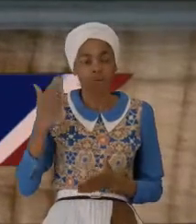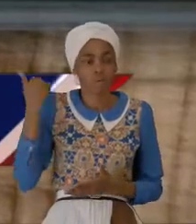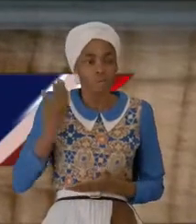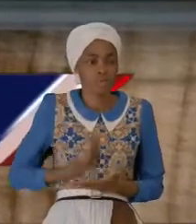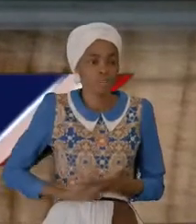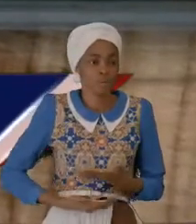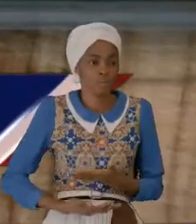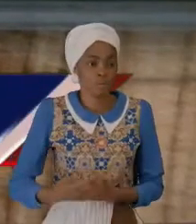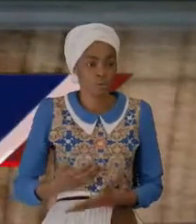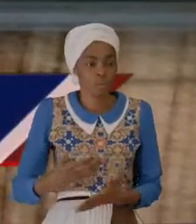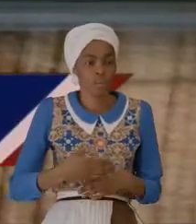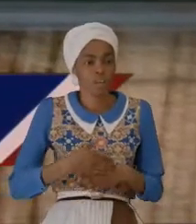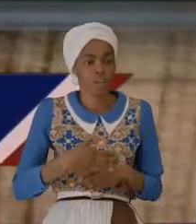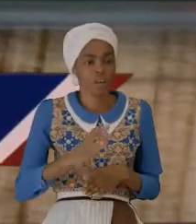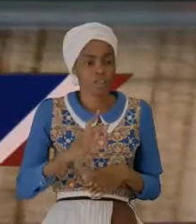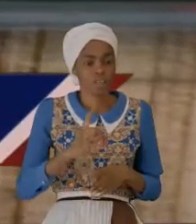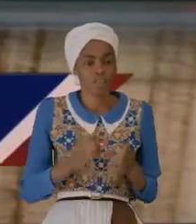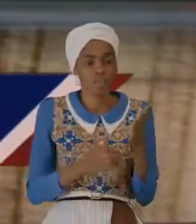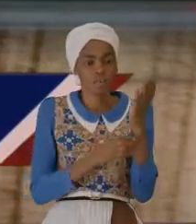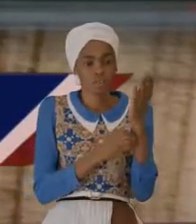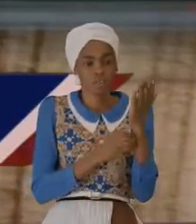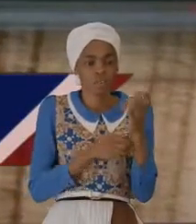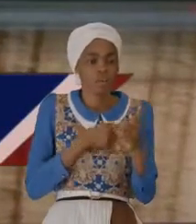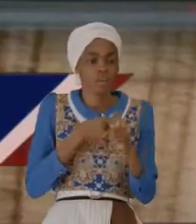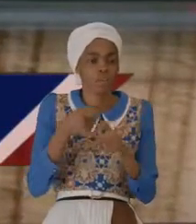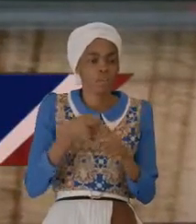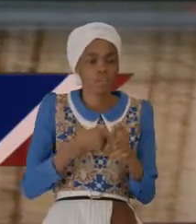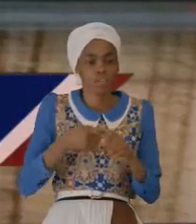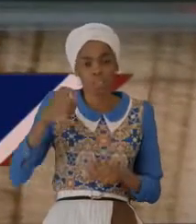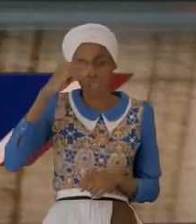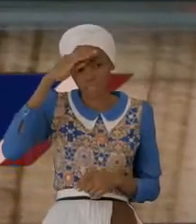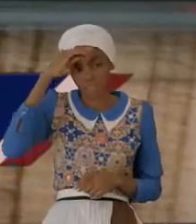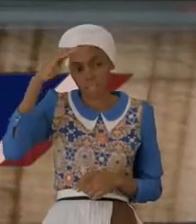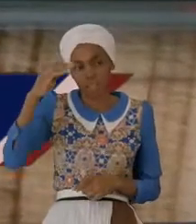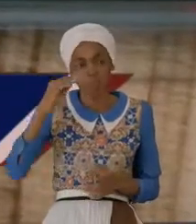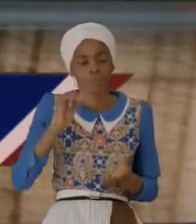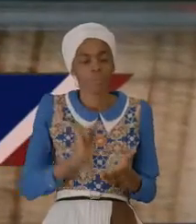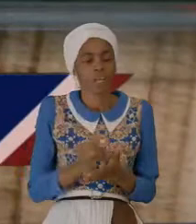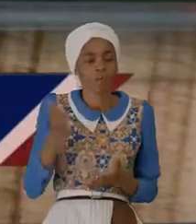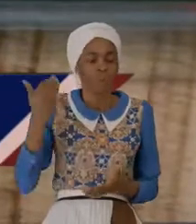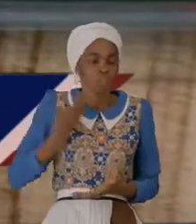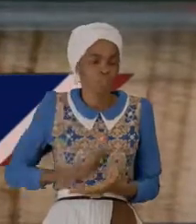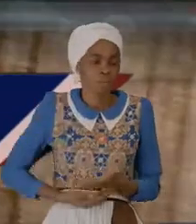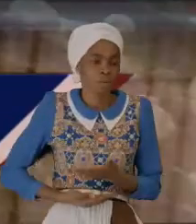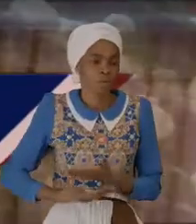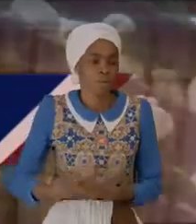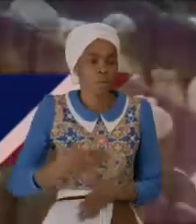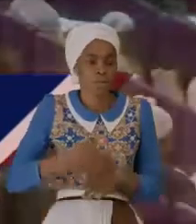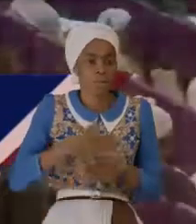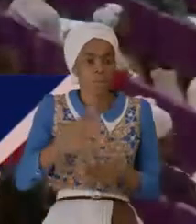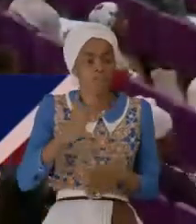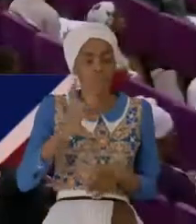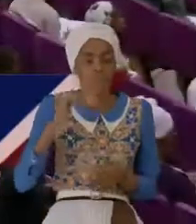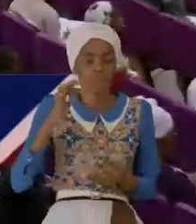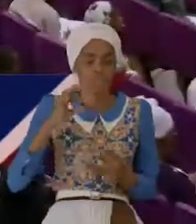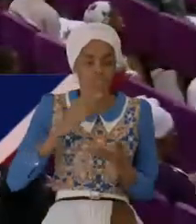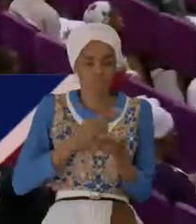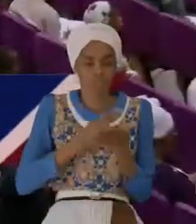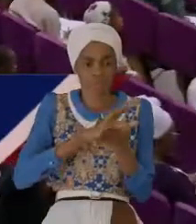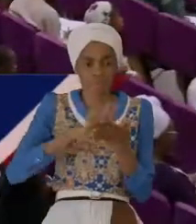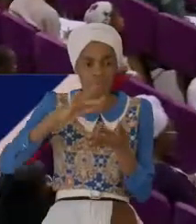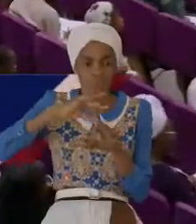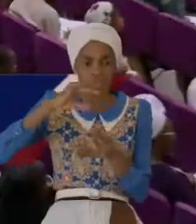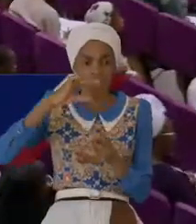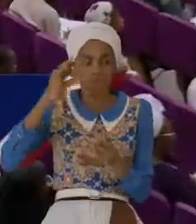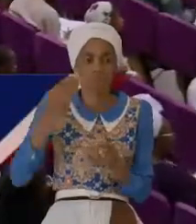after the flesh persecuted him that was born after the spirit